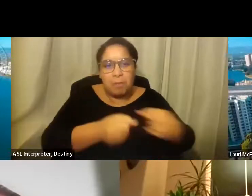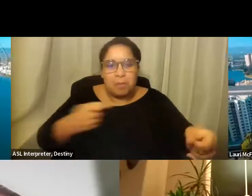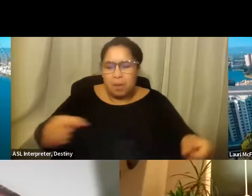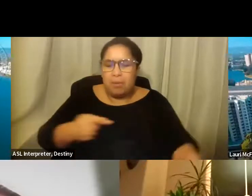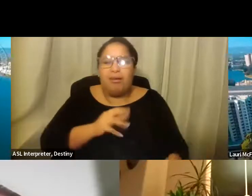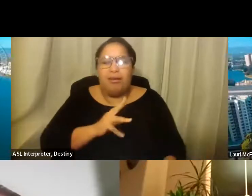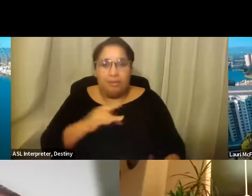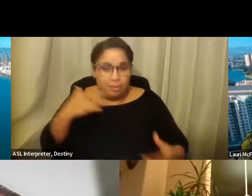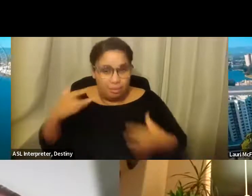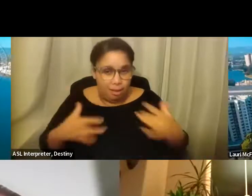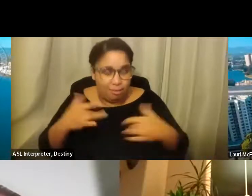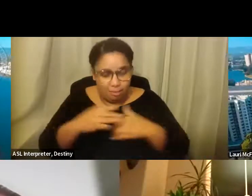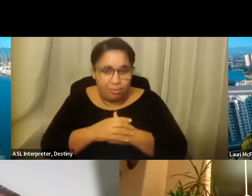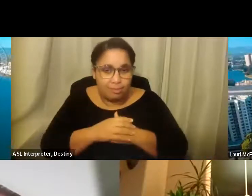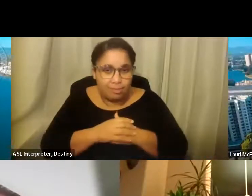where